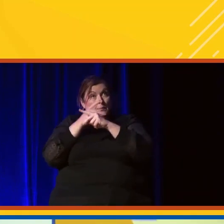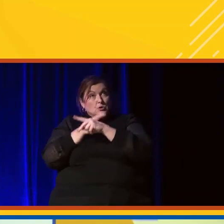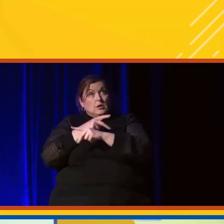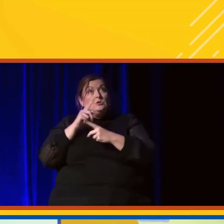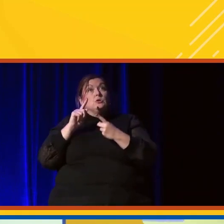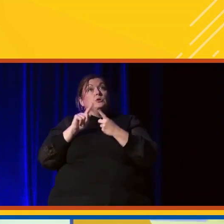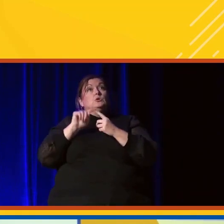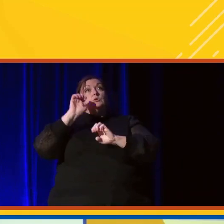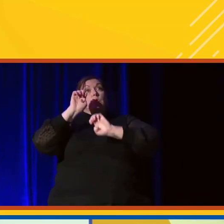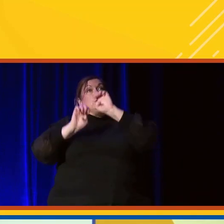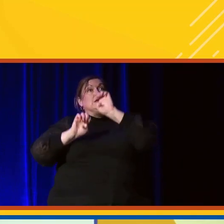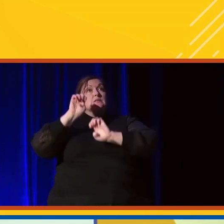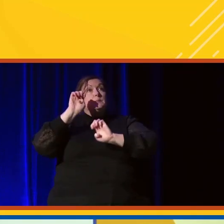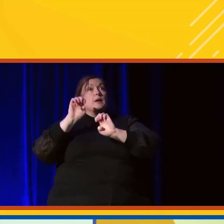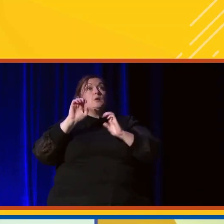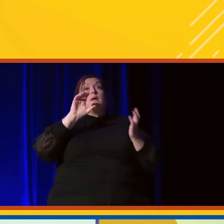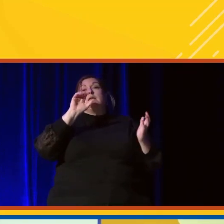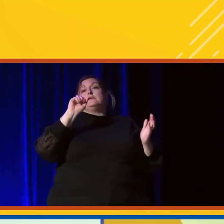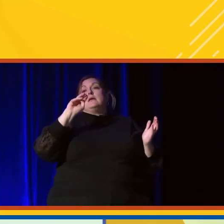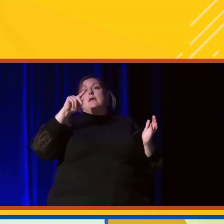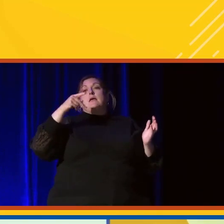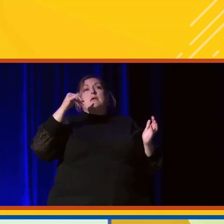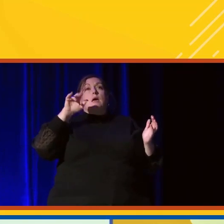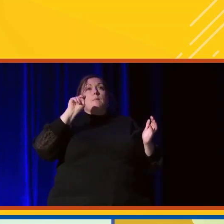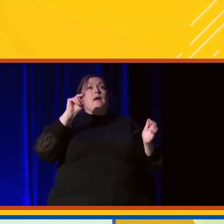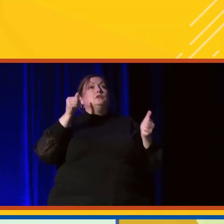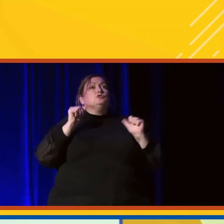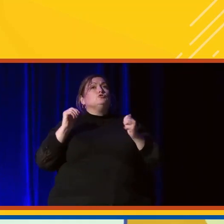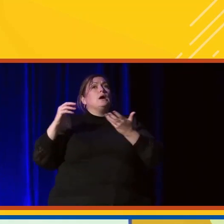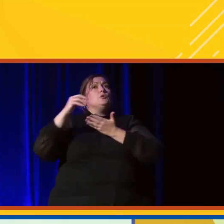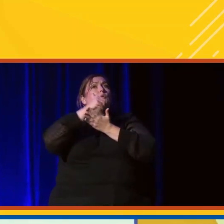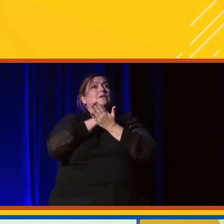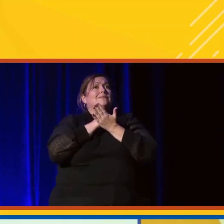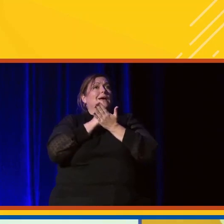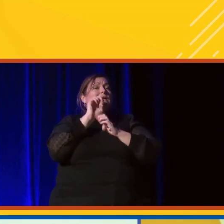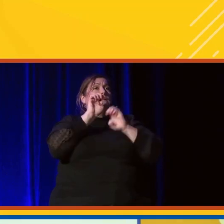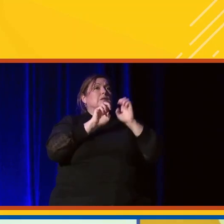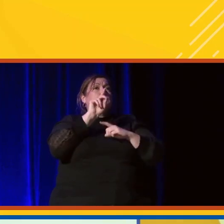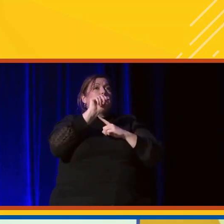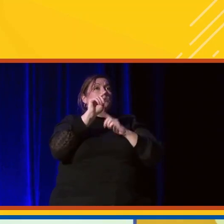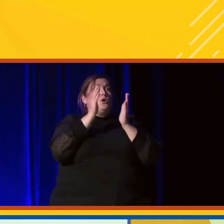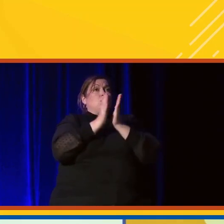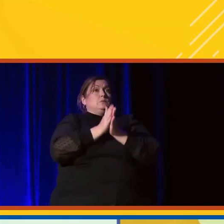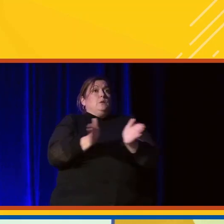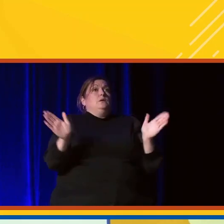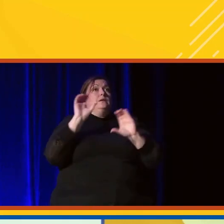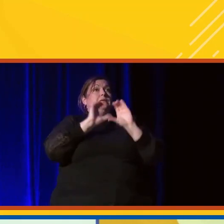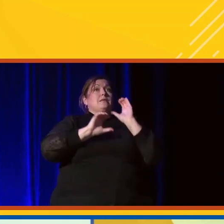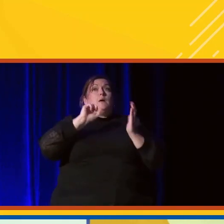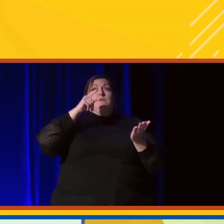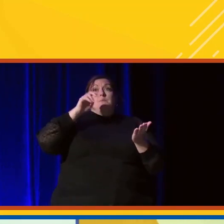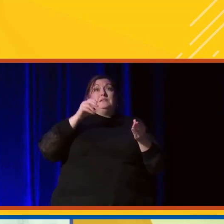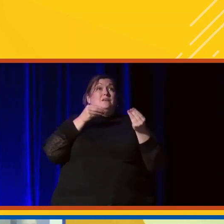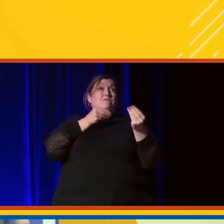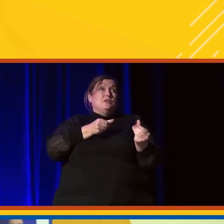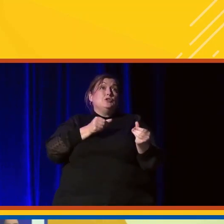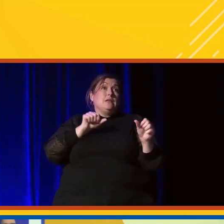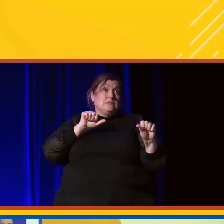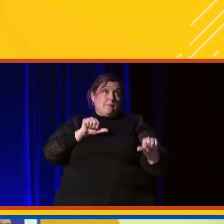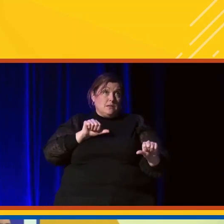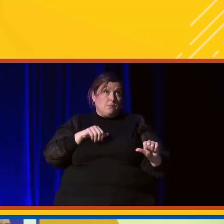to experimental campaigns to try to collect experimental data across a broad swath of chemical space as efficiently as we